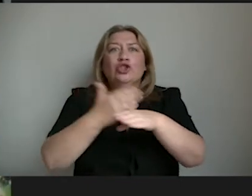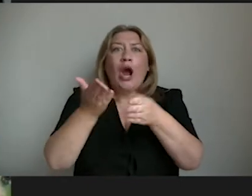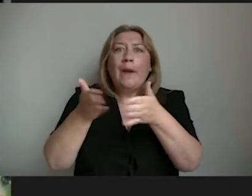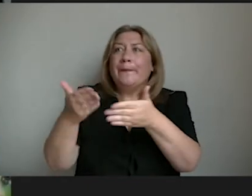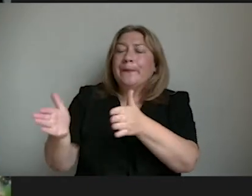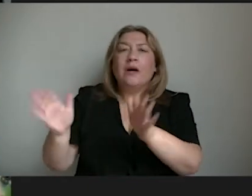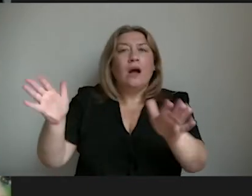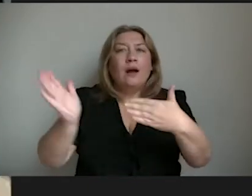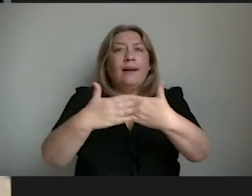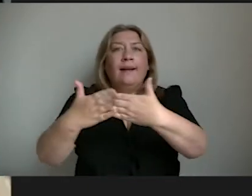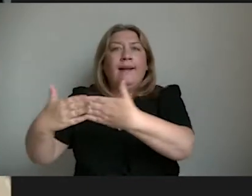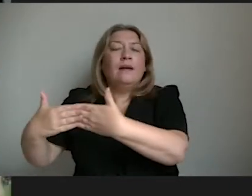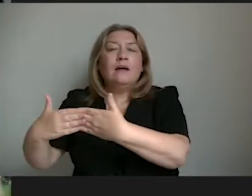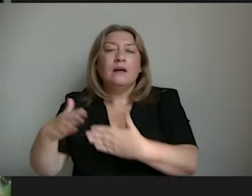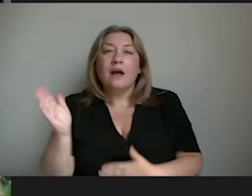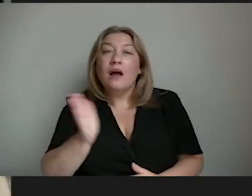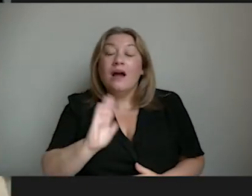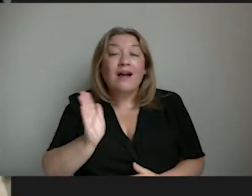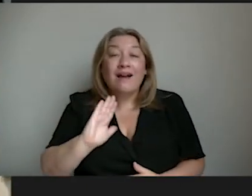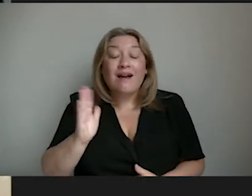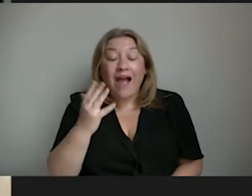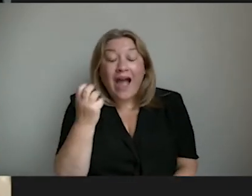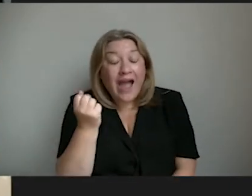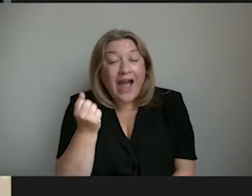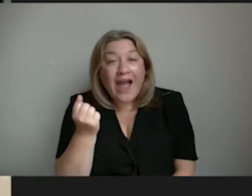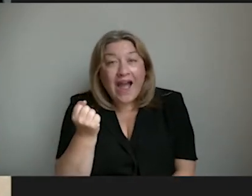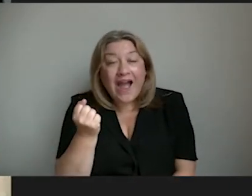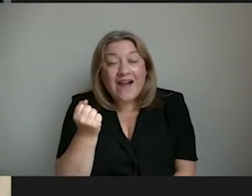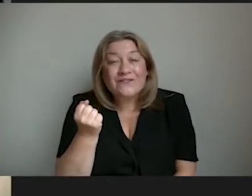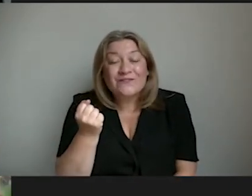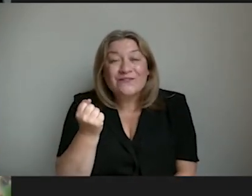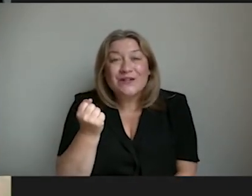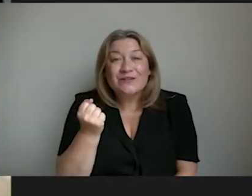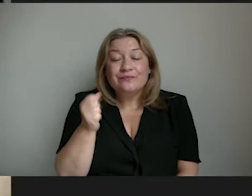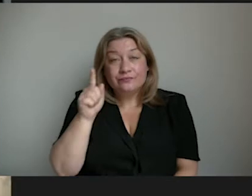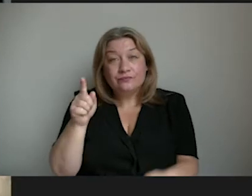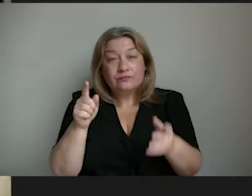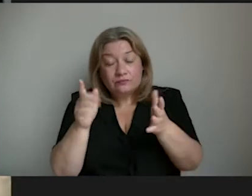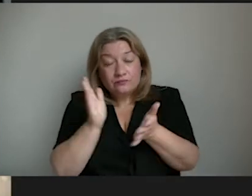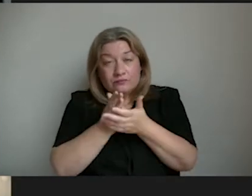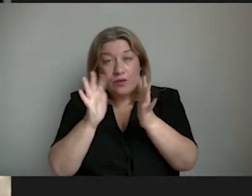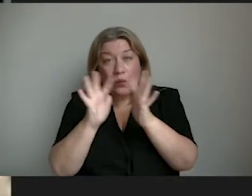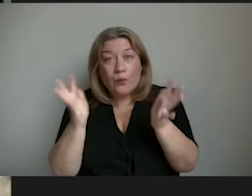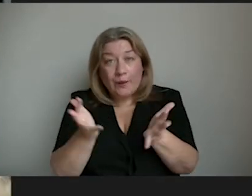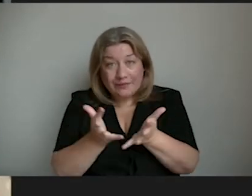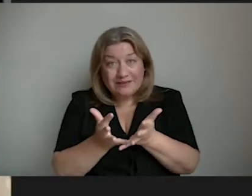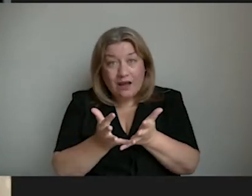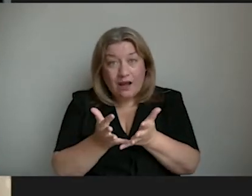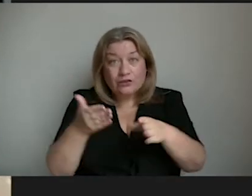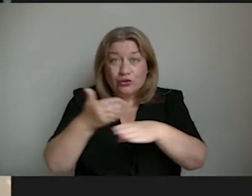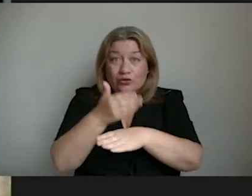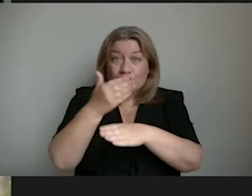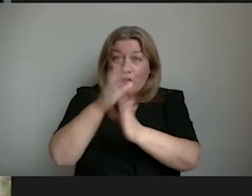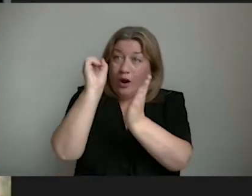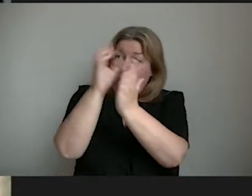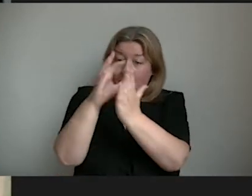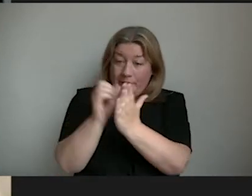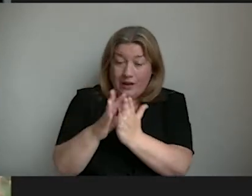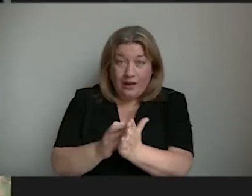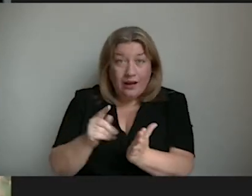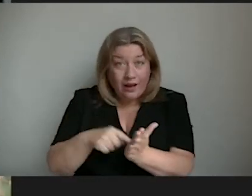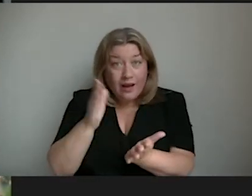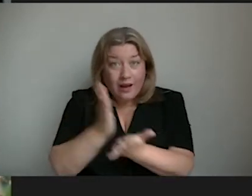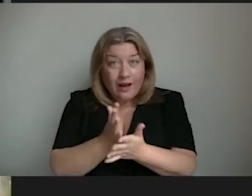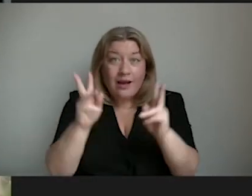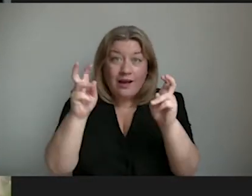stopping recruitment. That isn't the case at all. And all of the vacancies that you'll currently see on our website are live vacancies